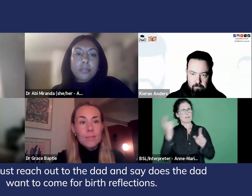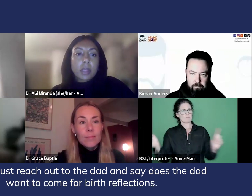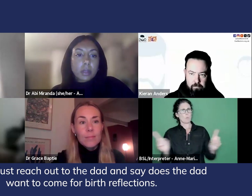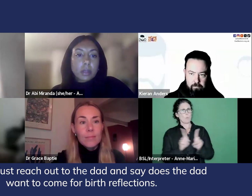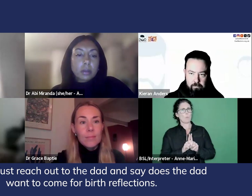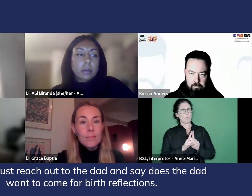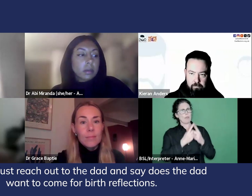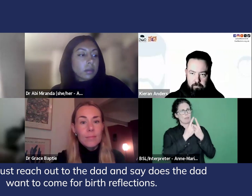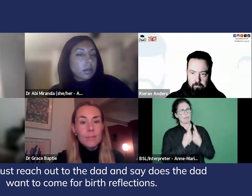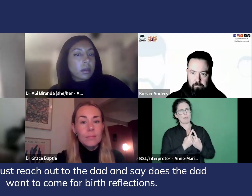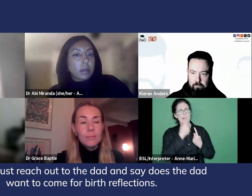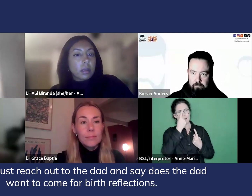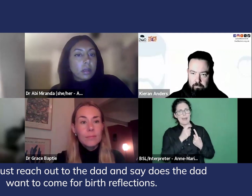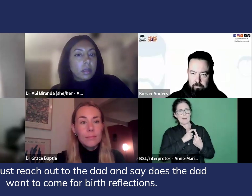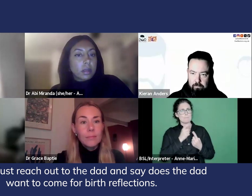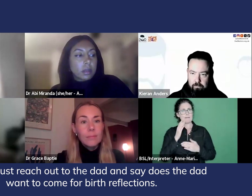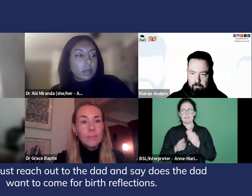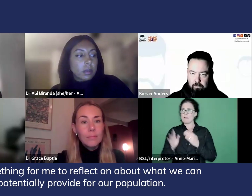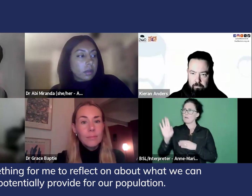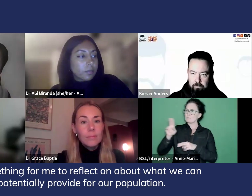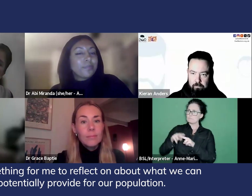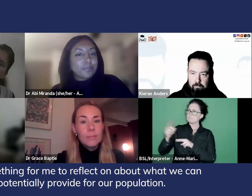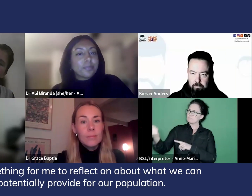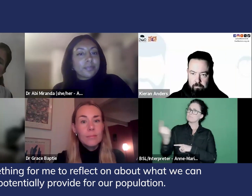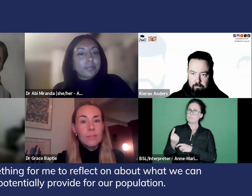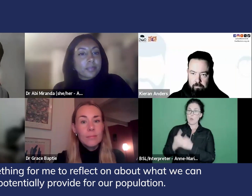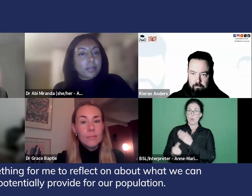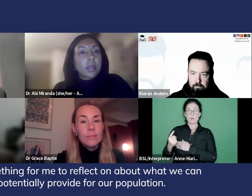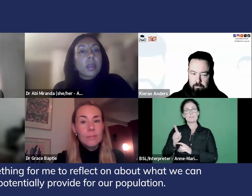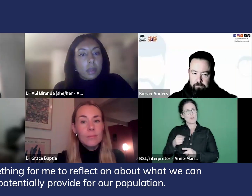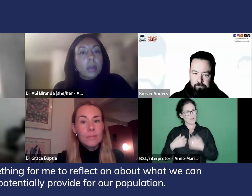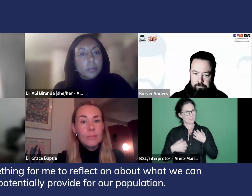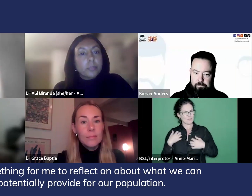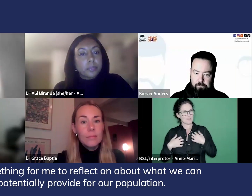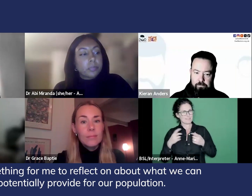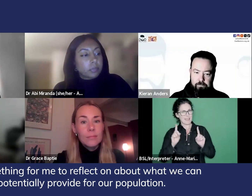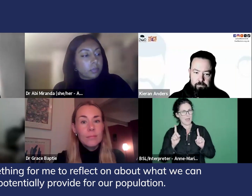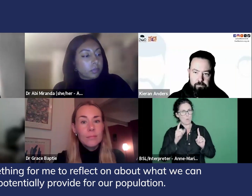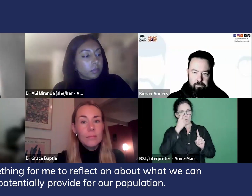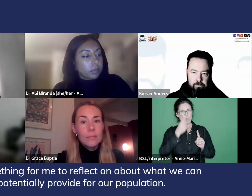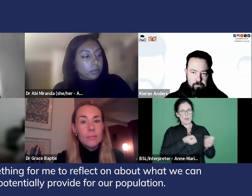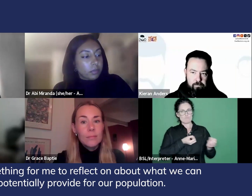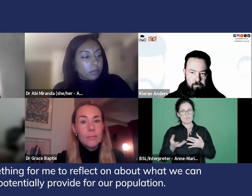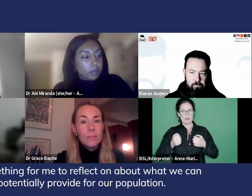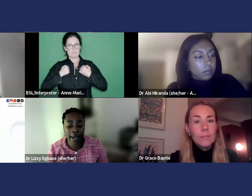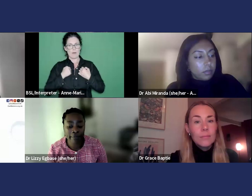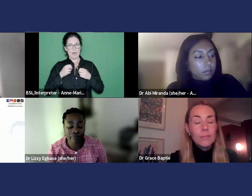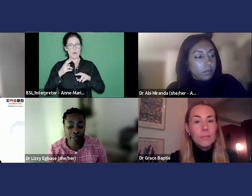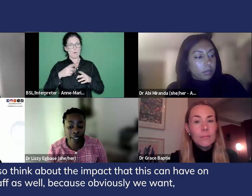just reach out to the dad and say, does the dad want to come for birth reflections? It's something for me to reflect on about what we can potentially provide for our